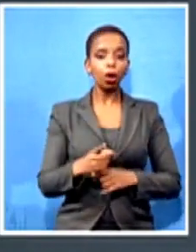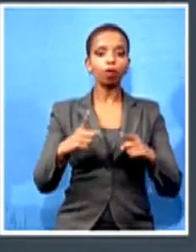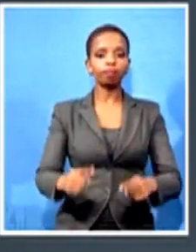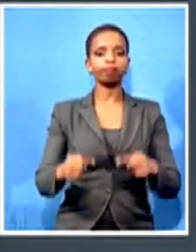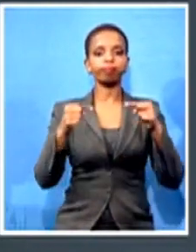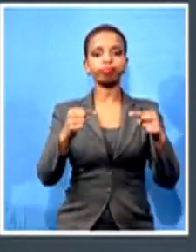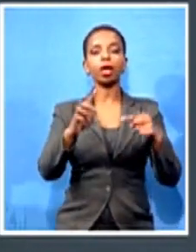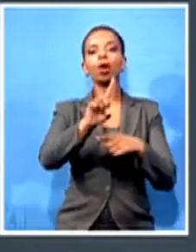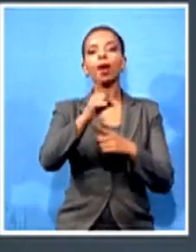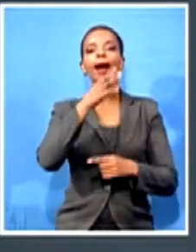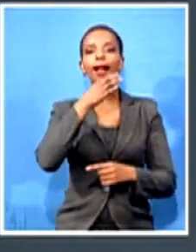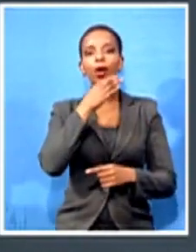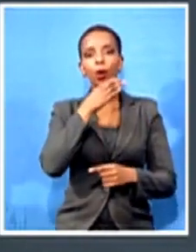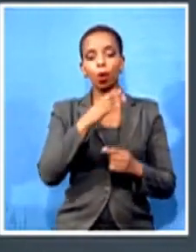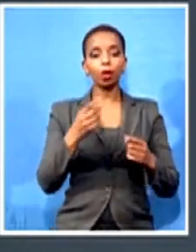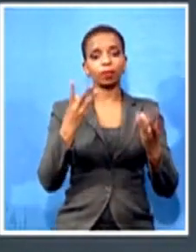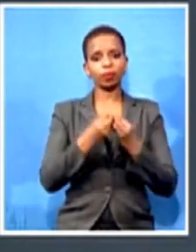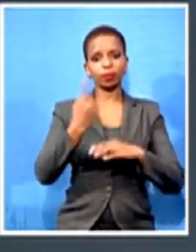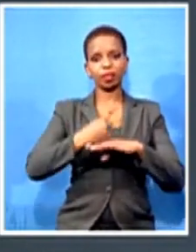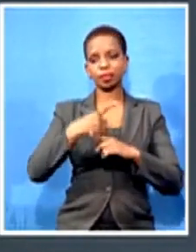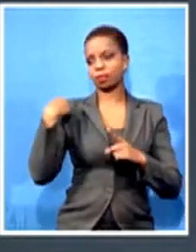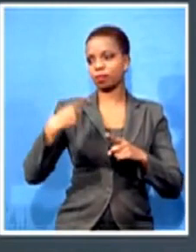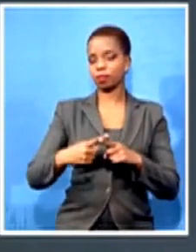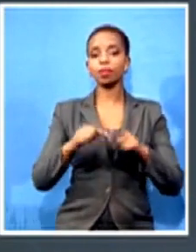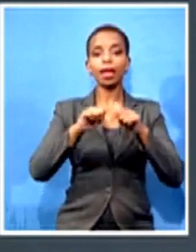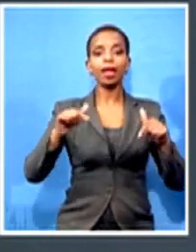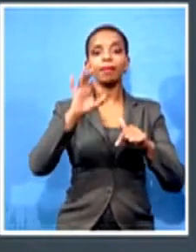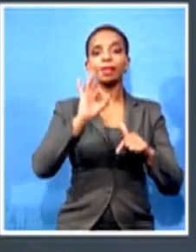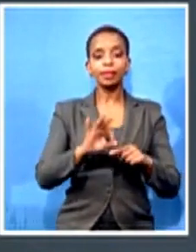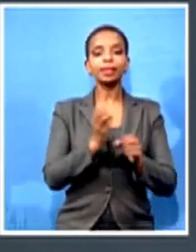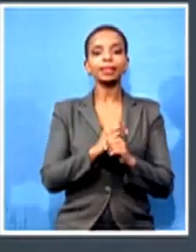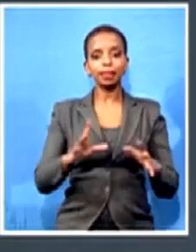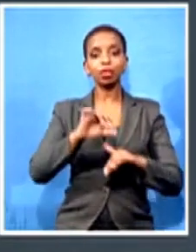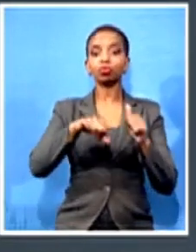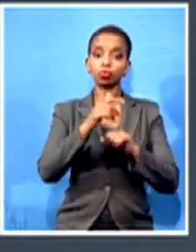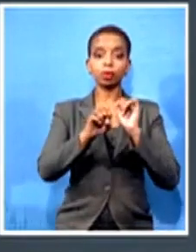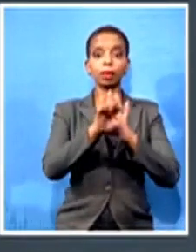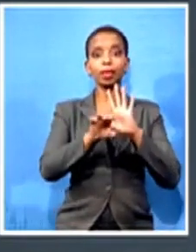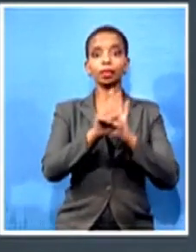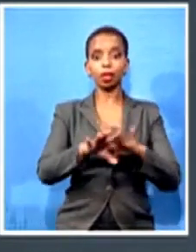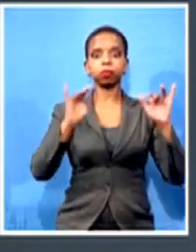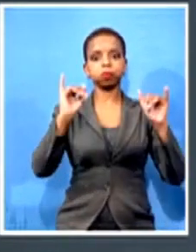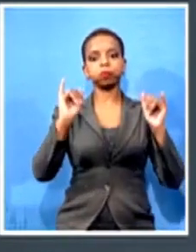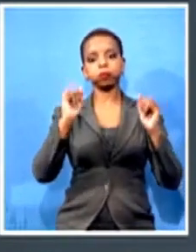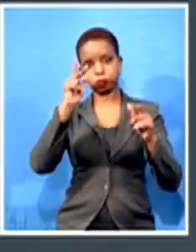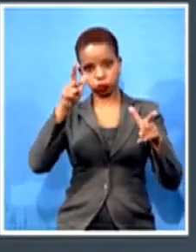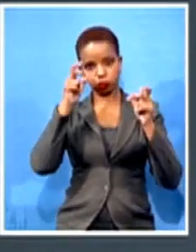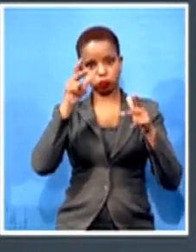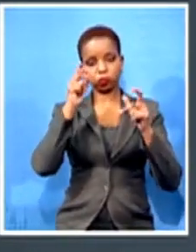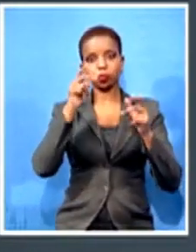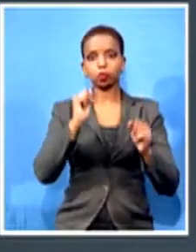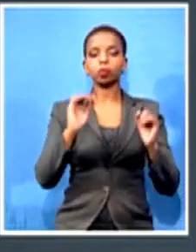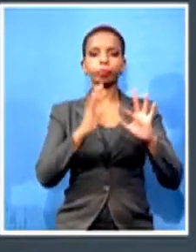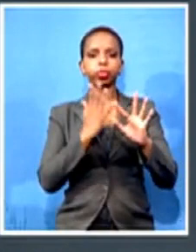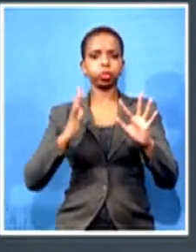3 came into effect Monday, social media has been abuzz with clips of snaking queues outside liquor outlets and some dancing